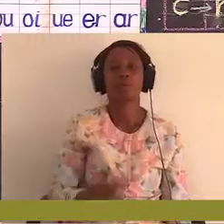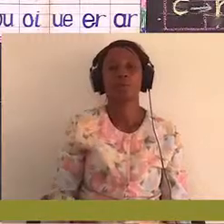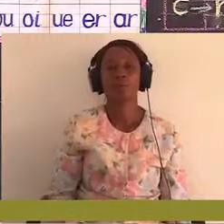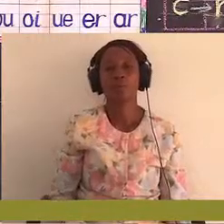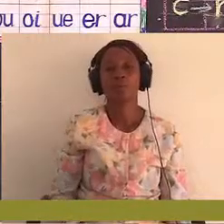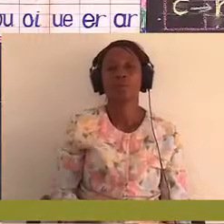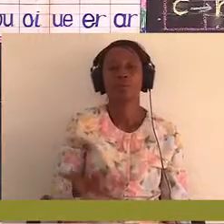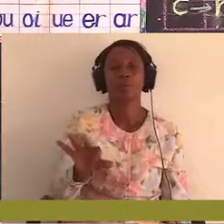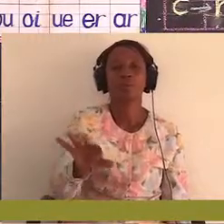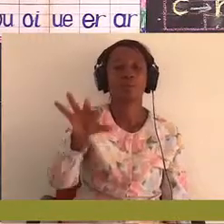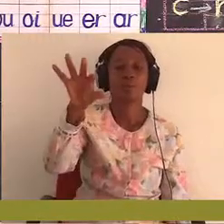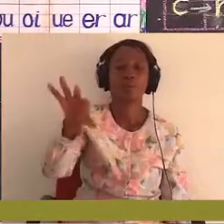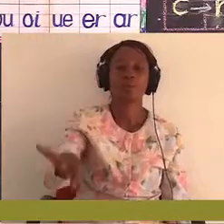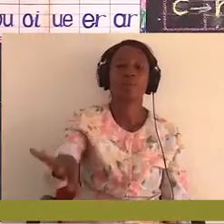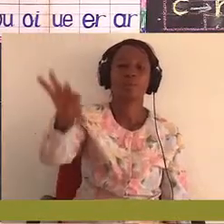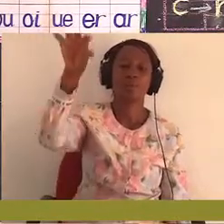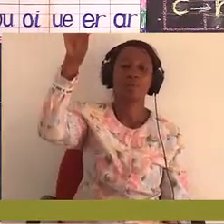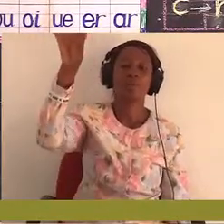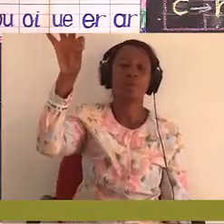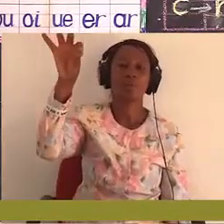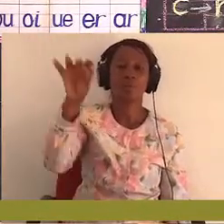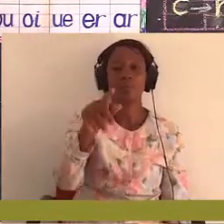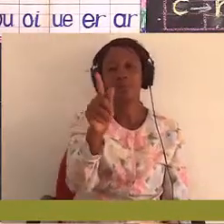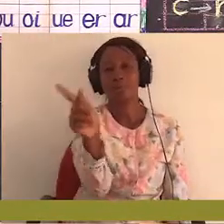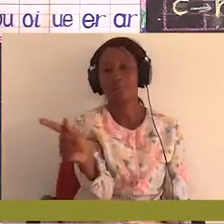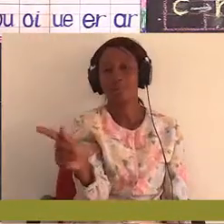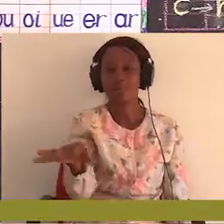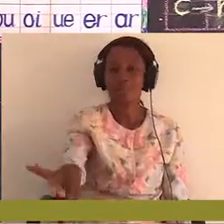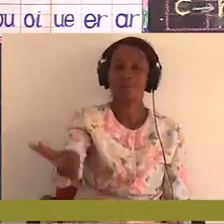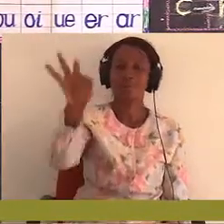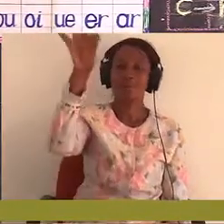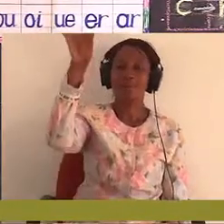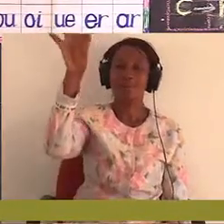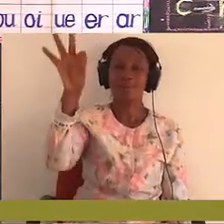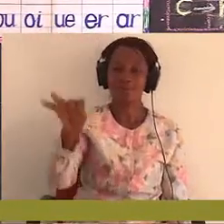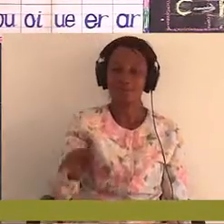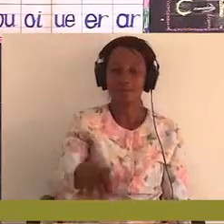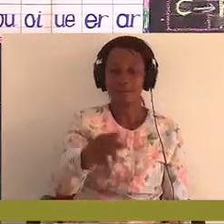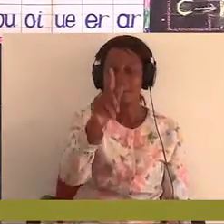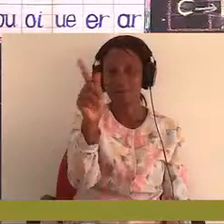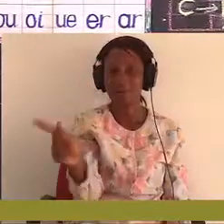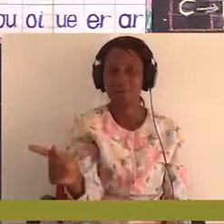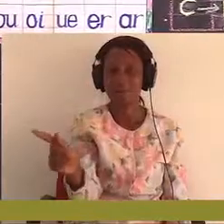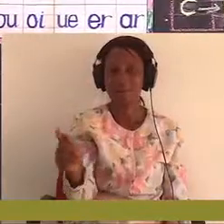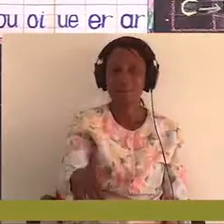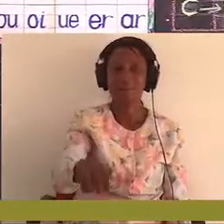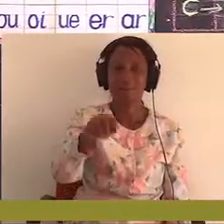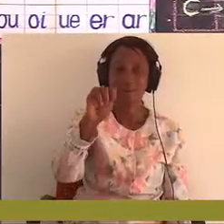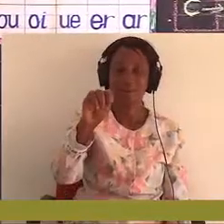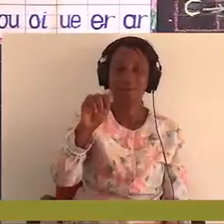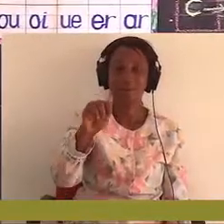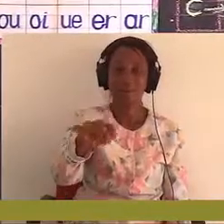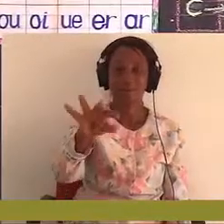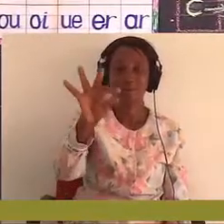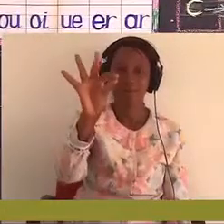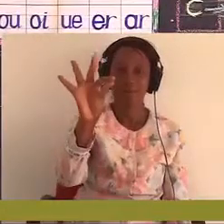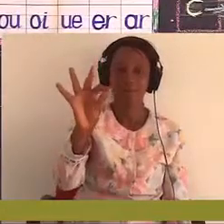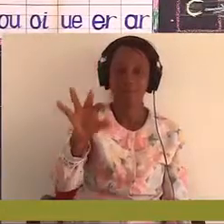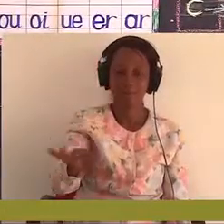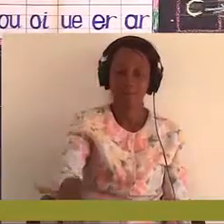yes, get. Get.